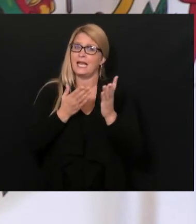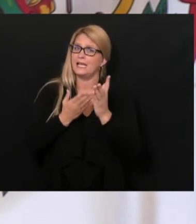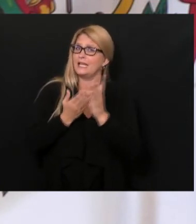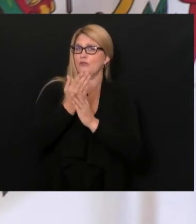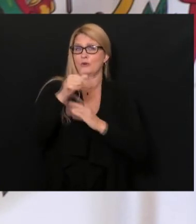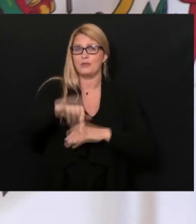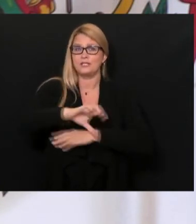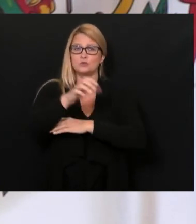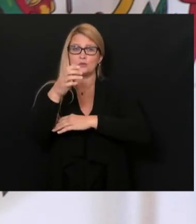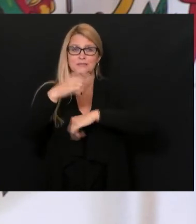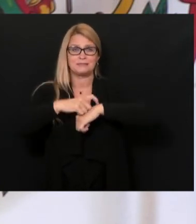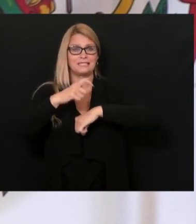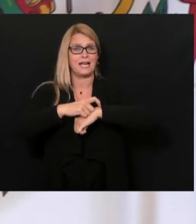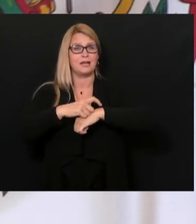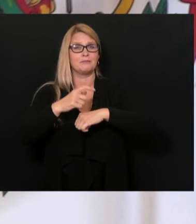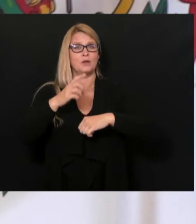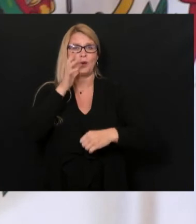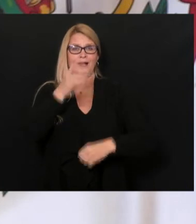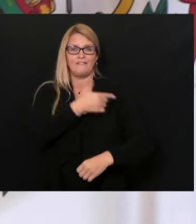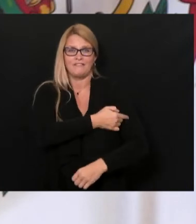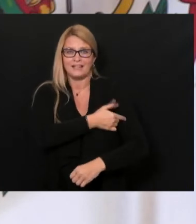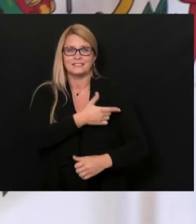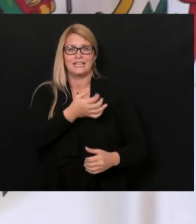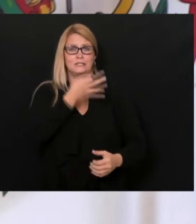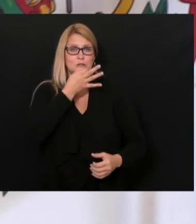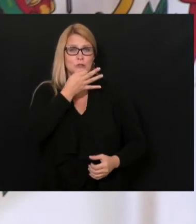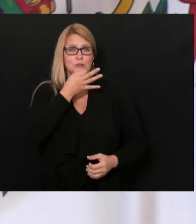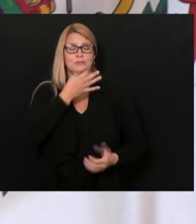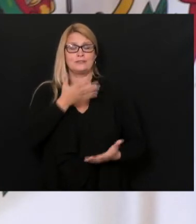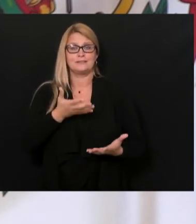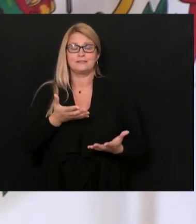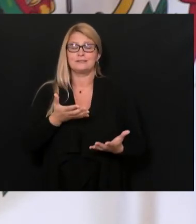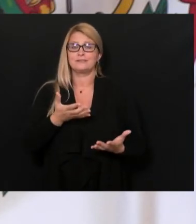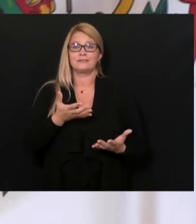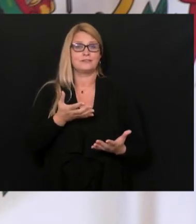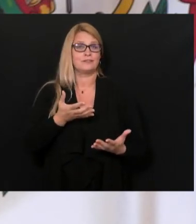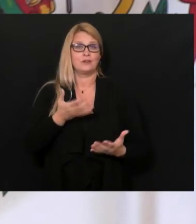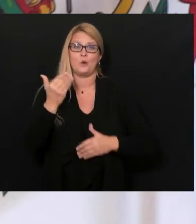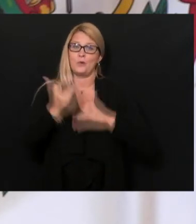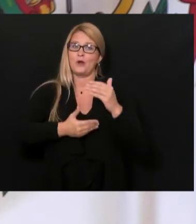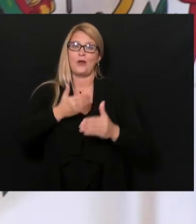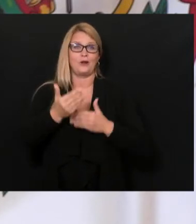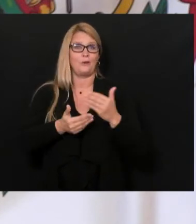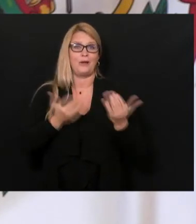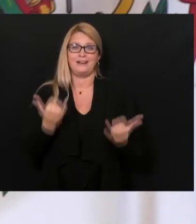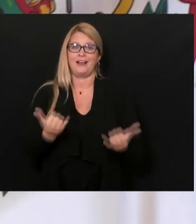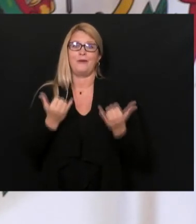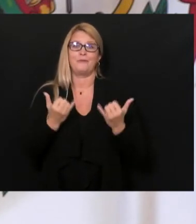Christmas season, and we'll get you vaccinated, and we're on our way right now.